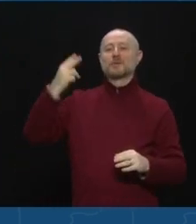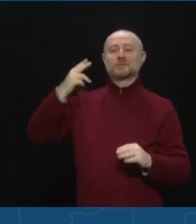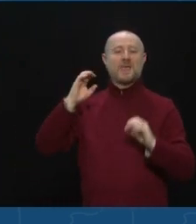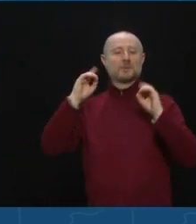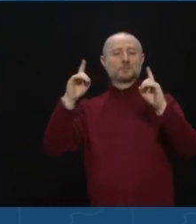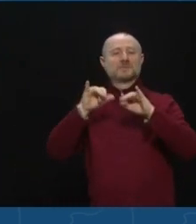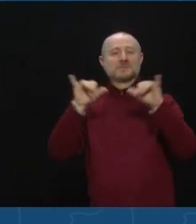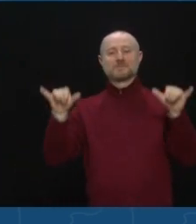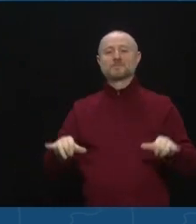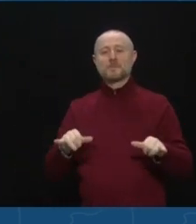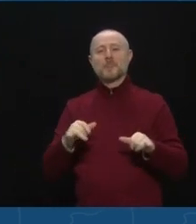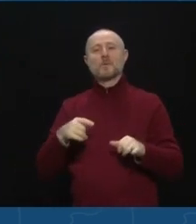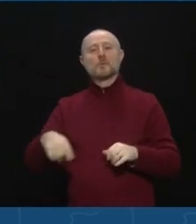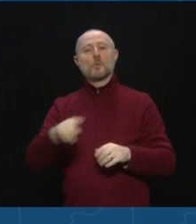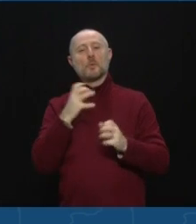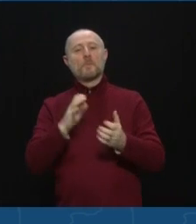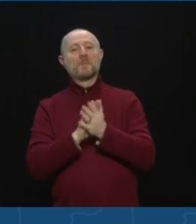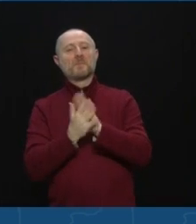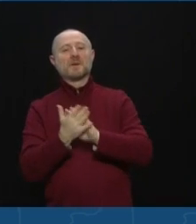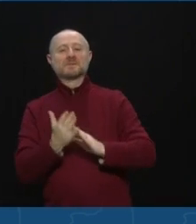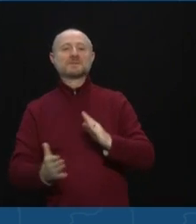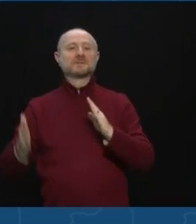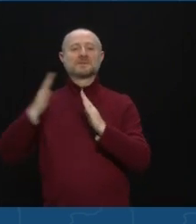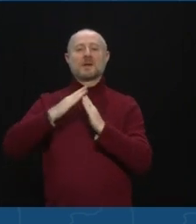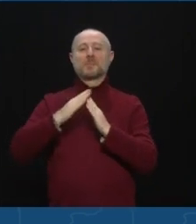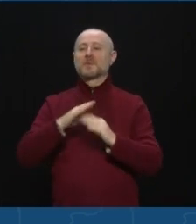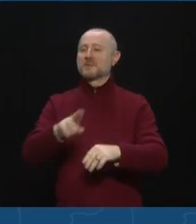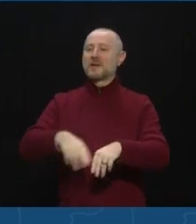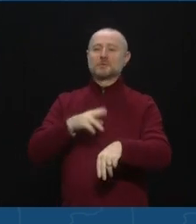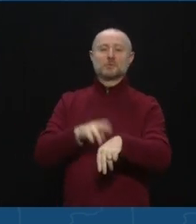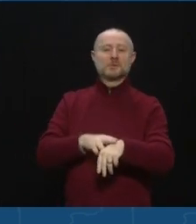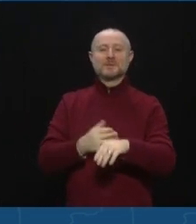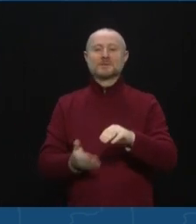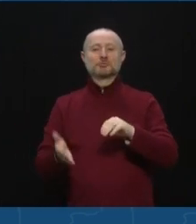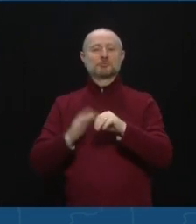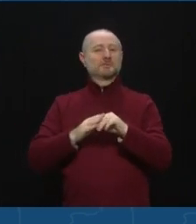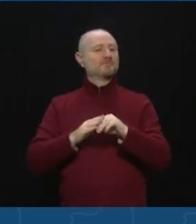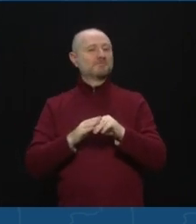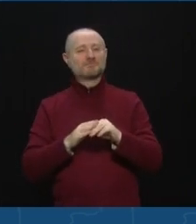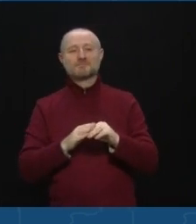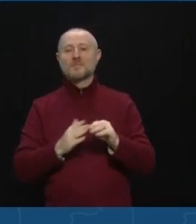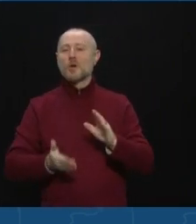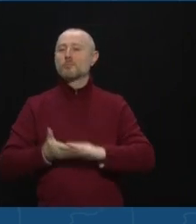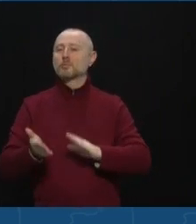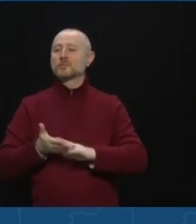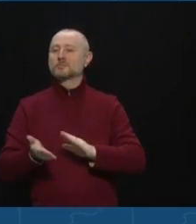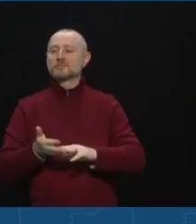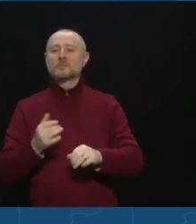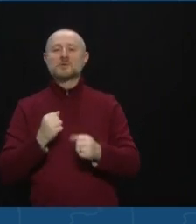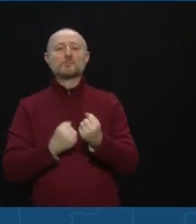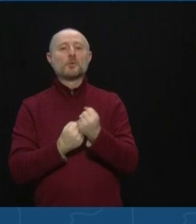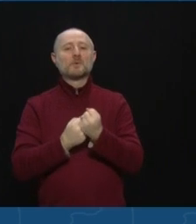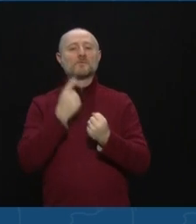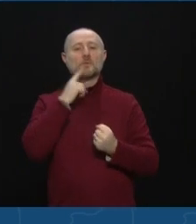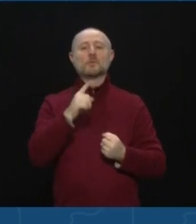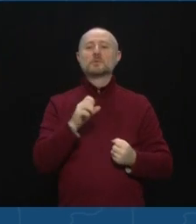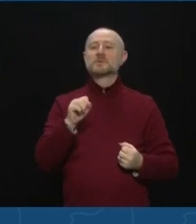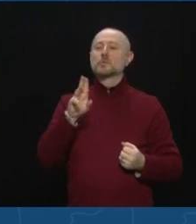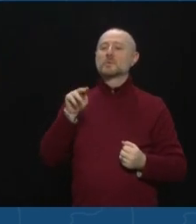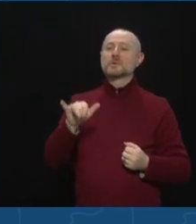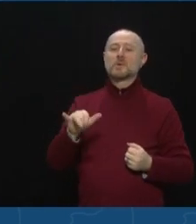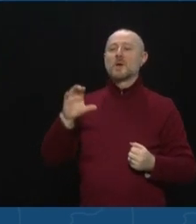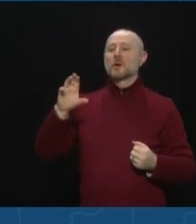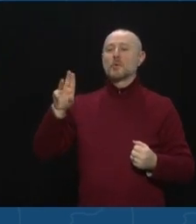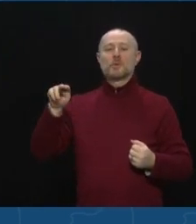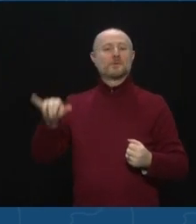very best in the entire nation. We're going to increase operational support for SUNY and CUNY, the engines of